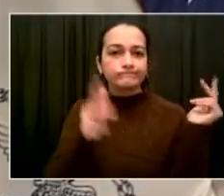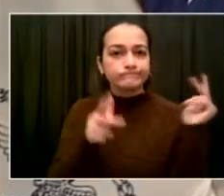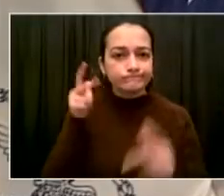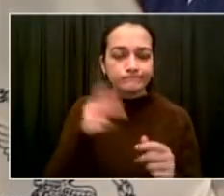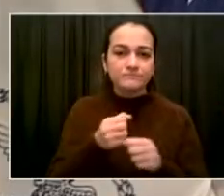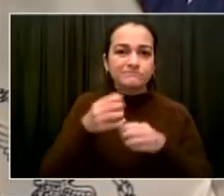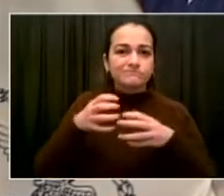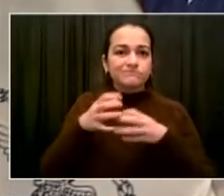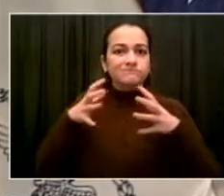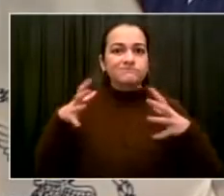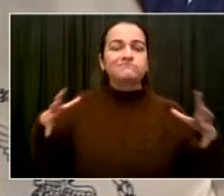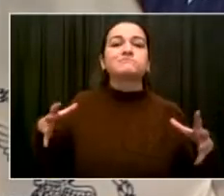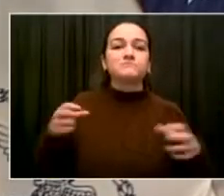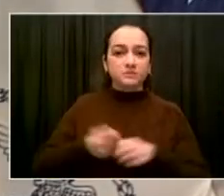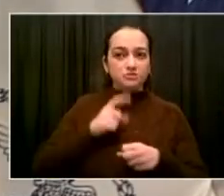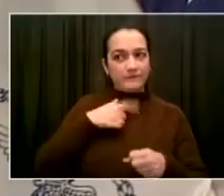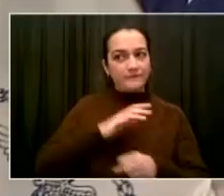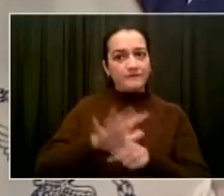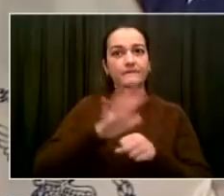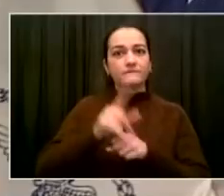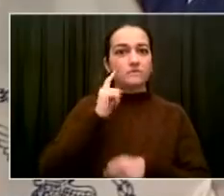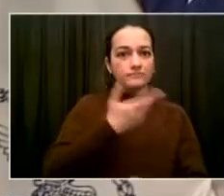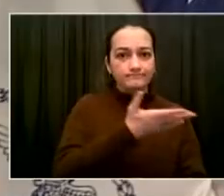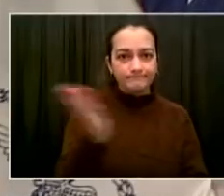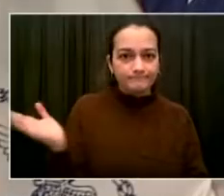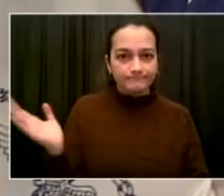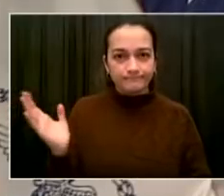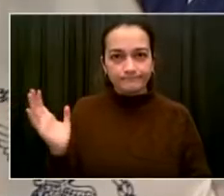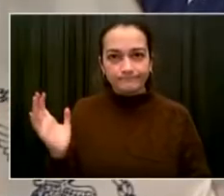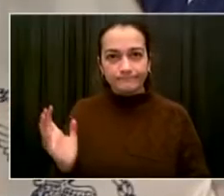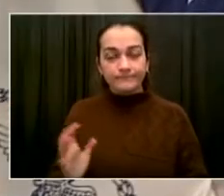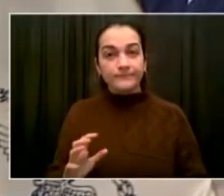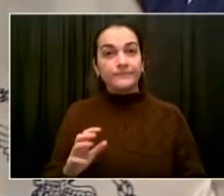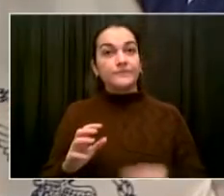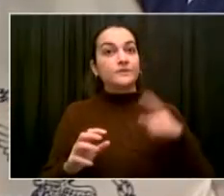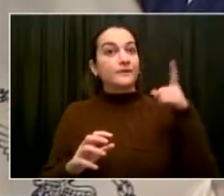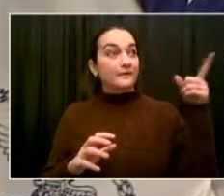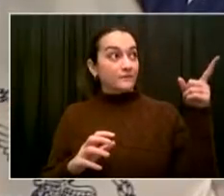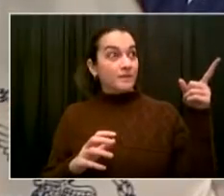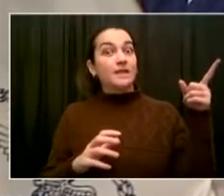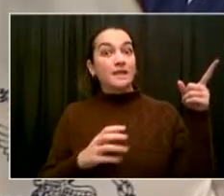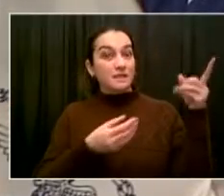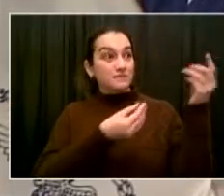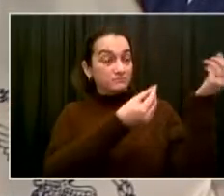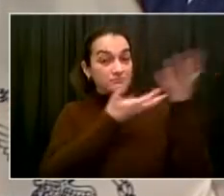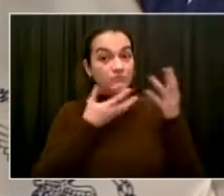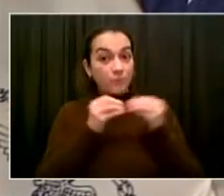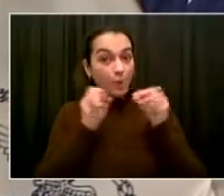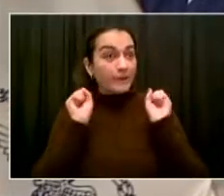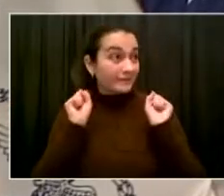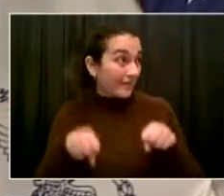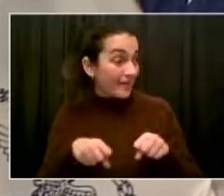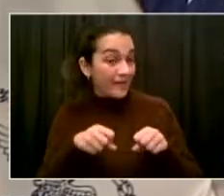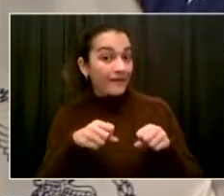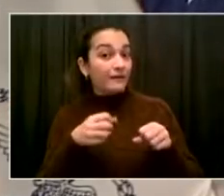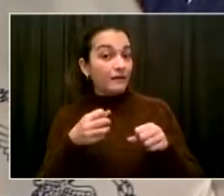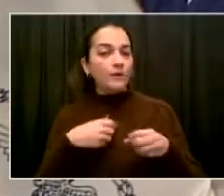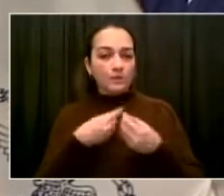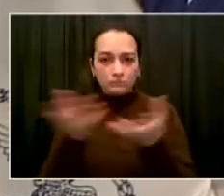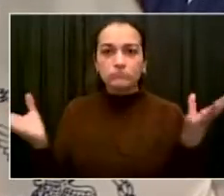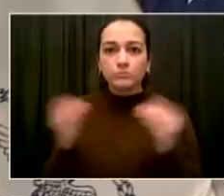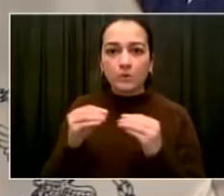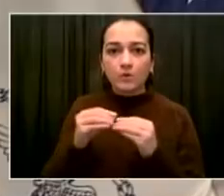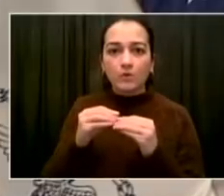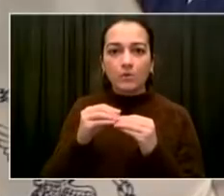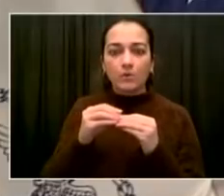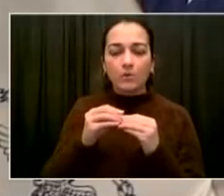places. So, but thank you for the immediate question. The announcement we made a few days ago on Thursday versus where we are now and where we are overall.